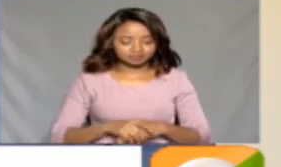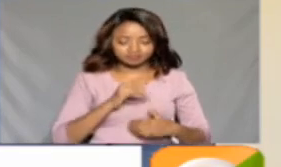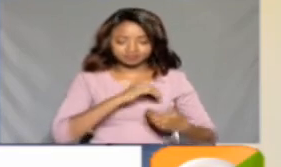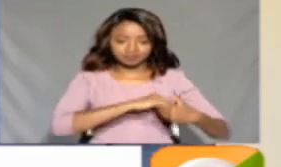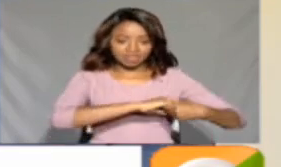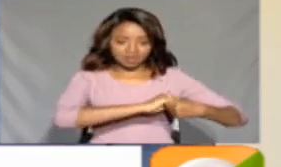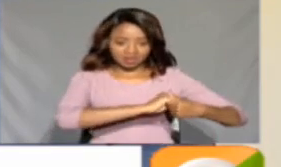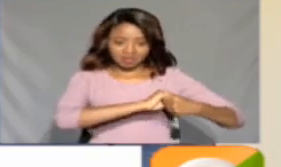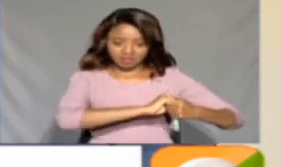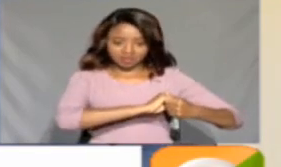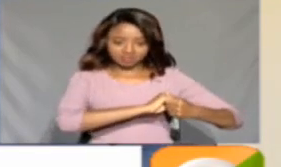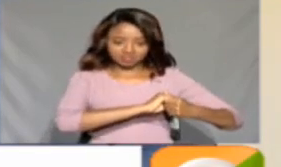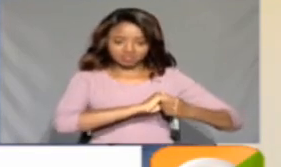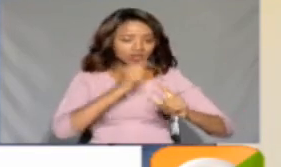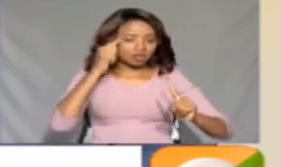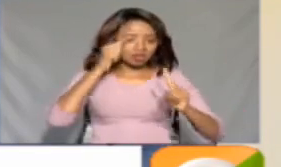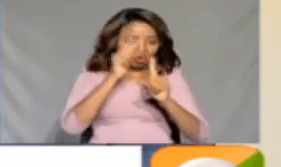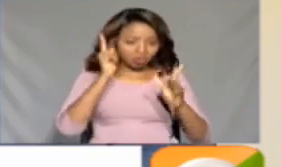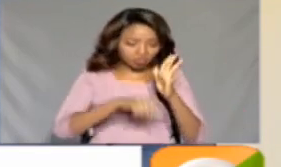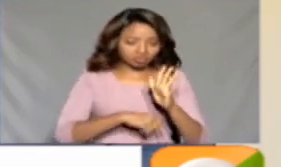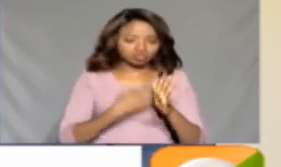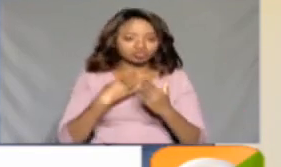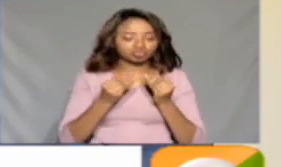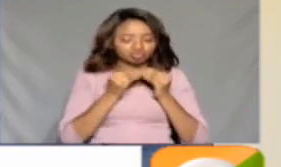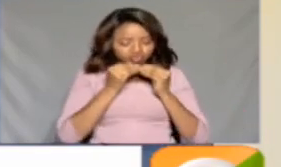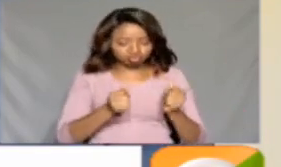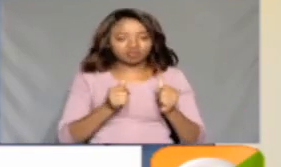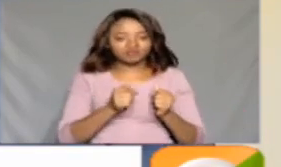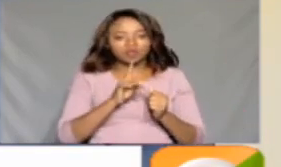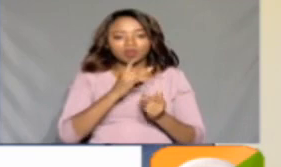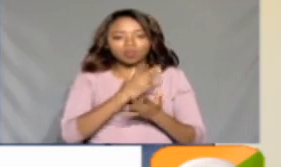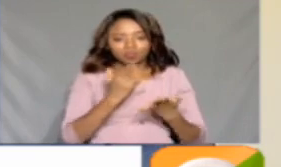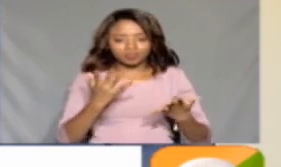with something which was a lot more serious, and it has helped us do that.